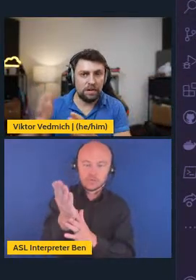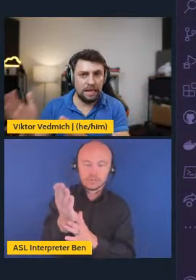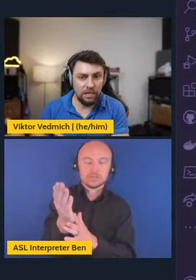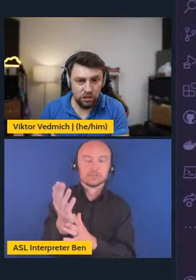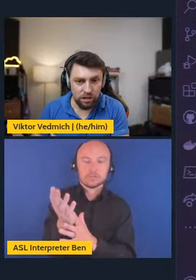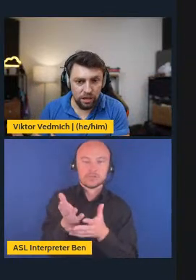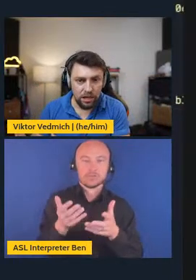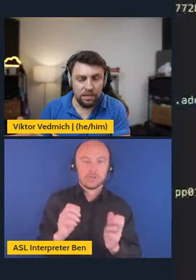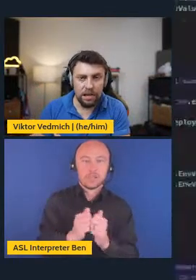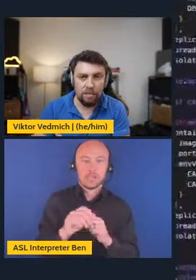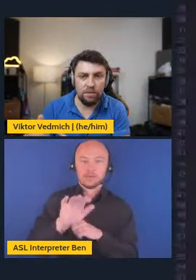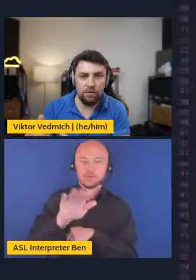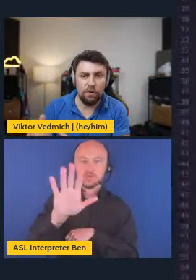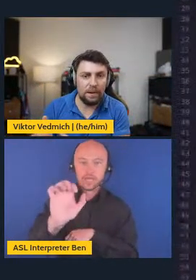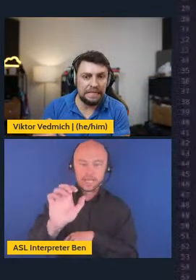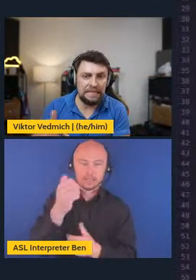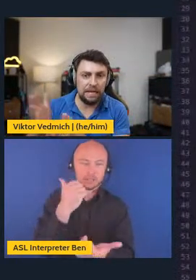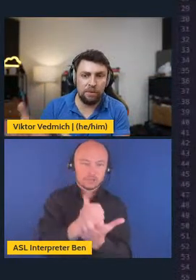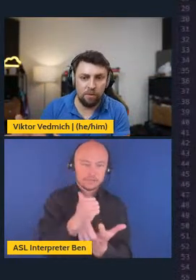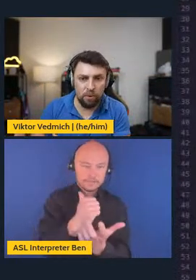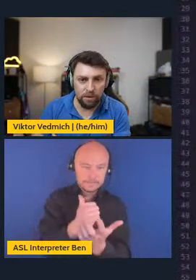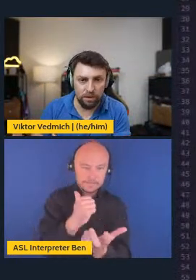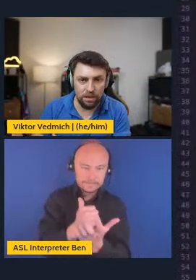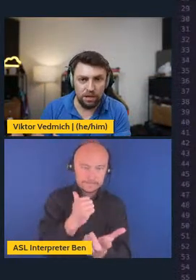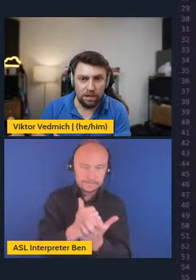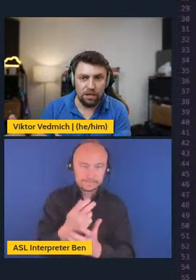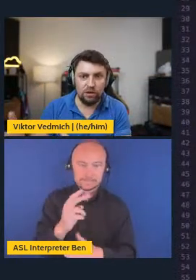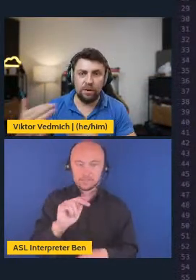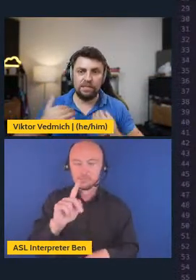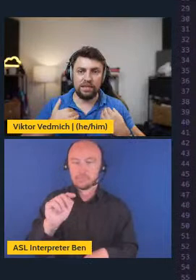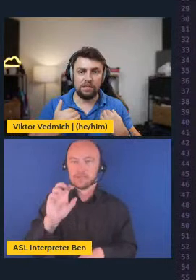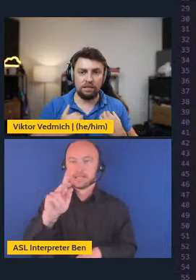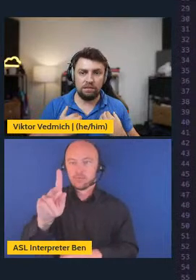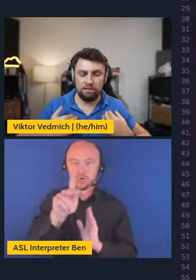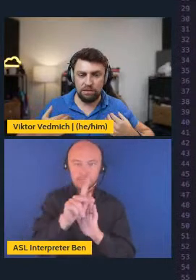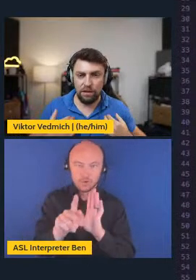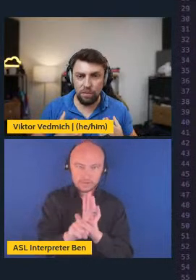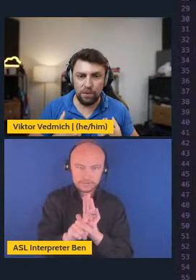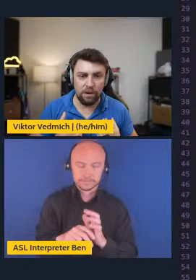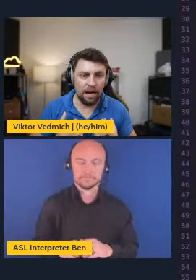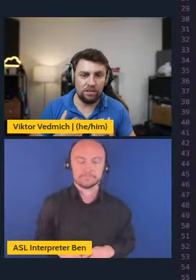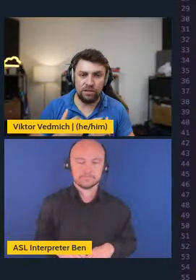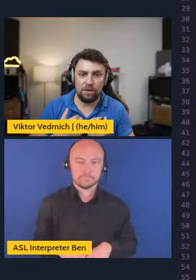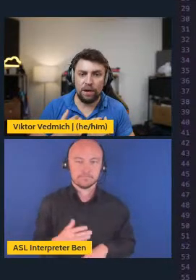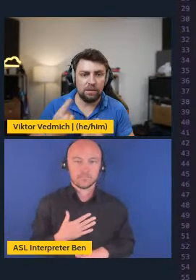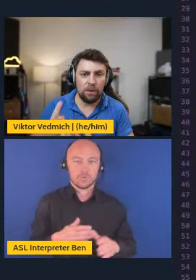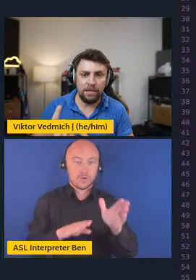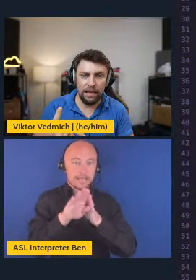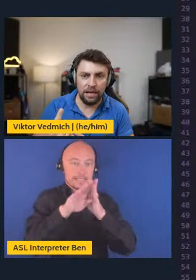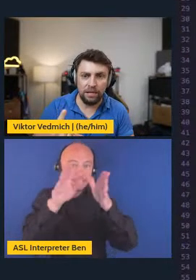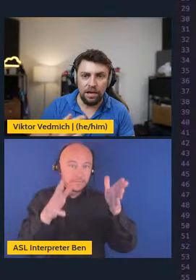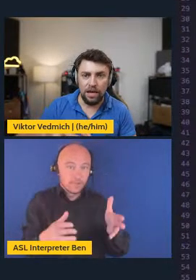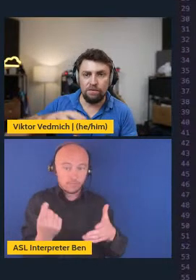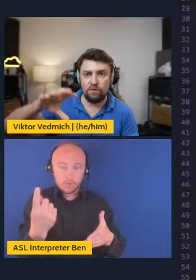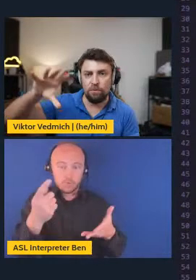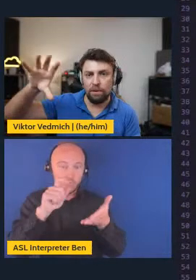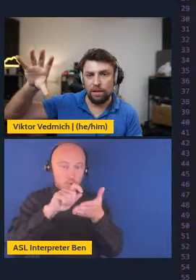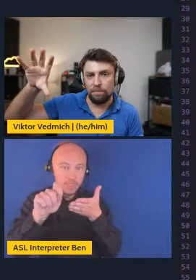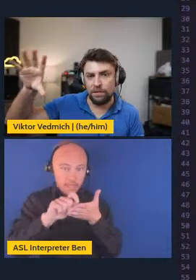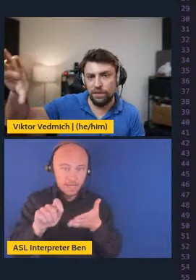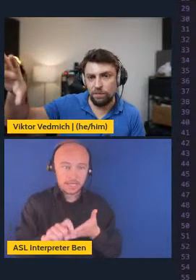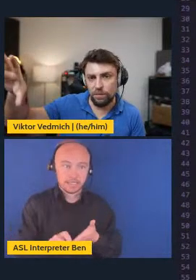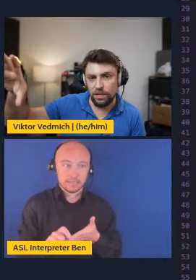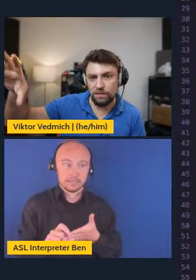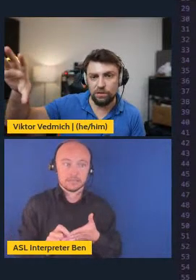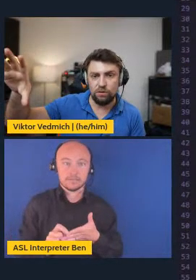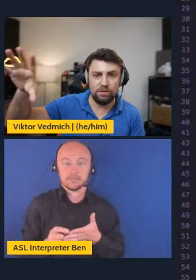to cache, it helped me to create the network policy. So as a developer, I just like write one line, and from a